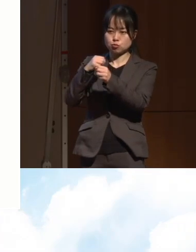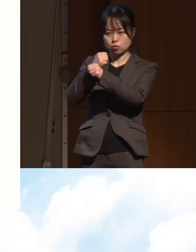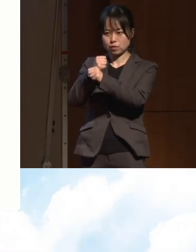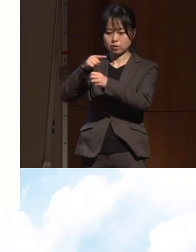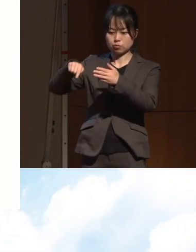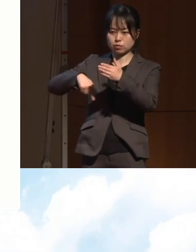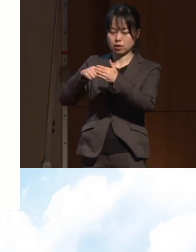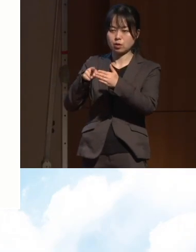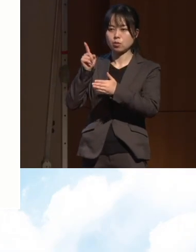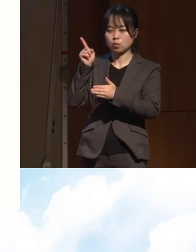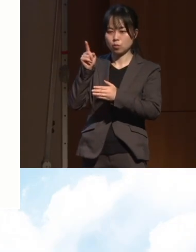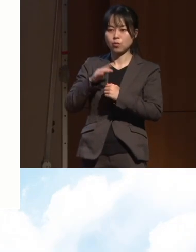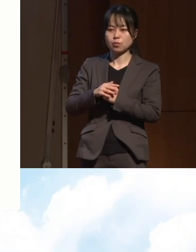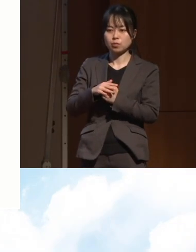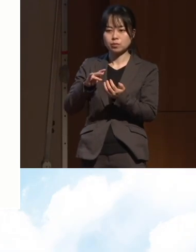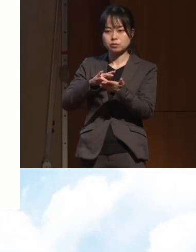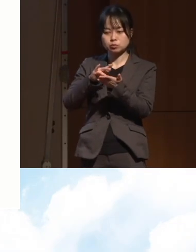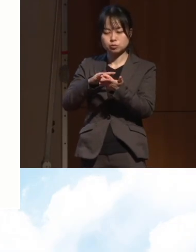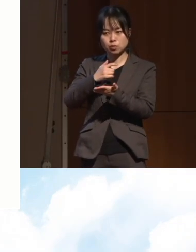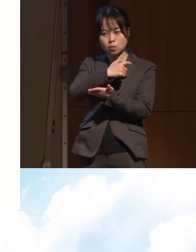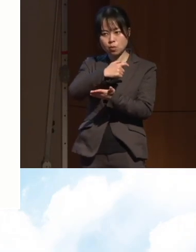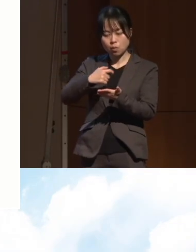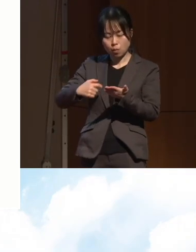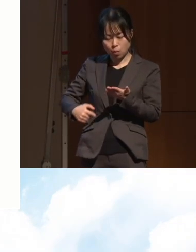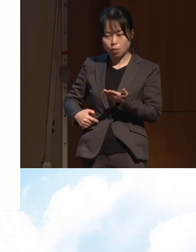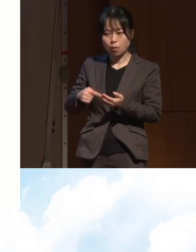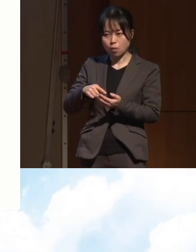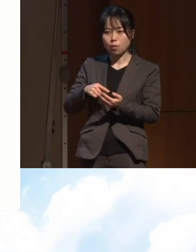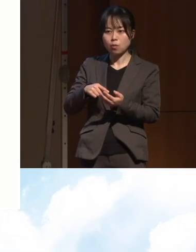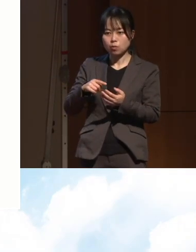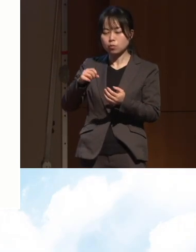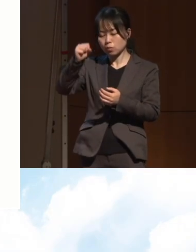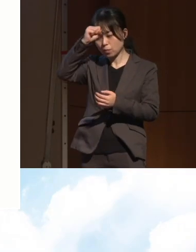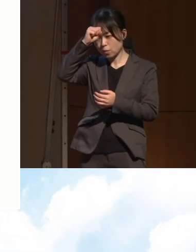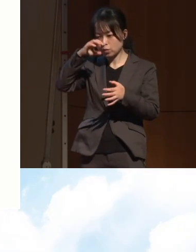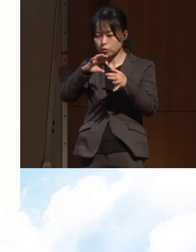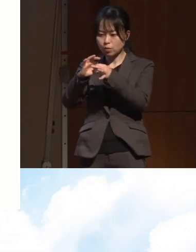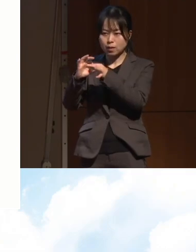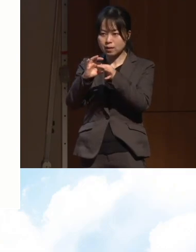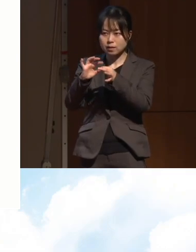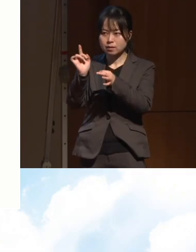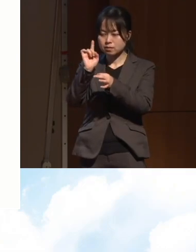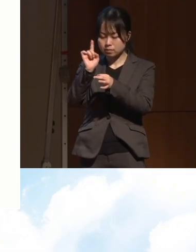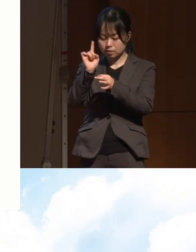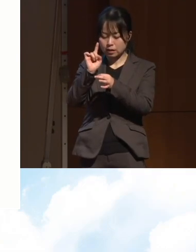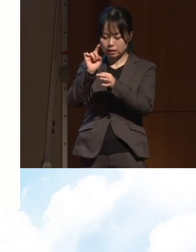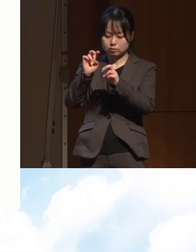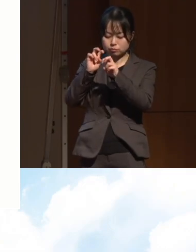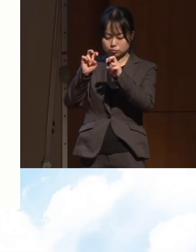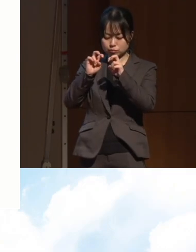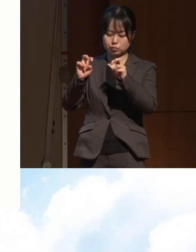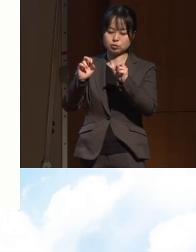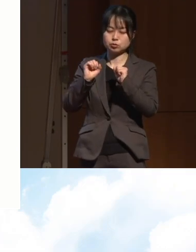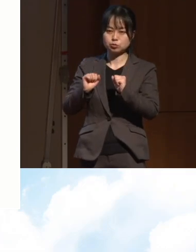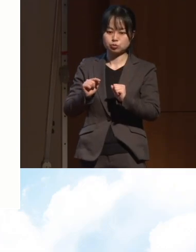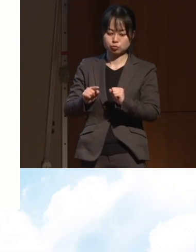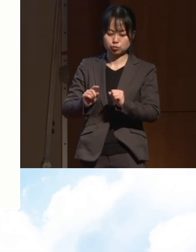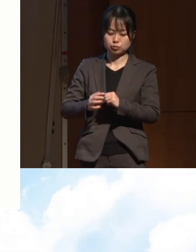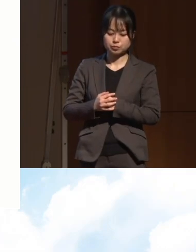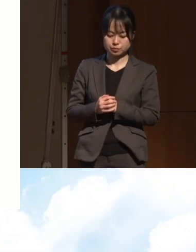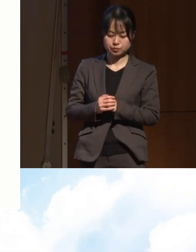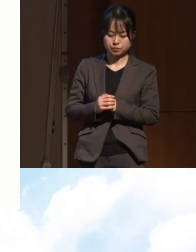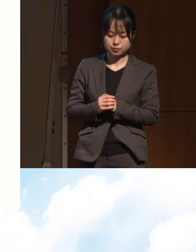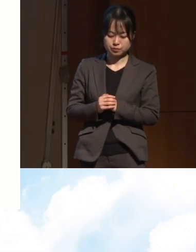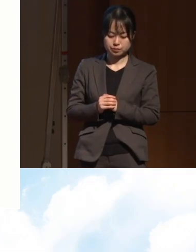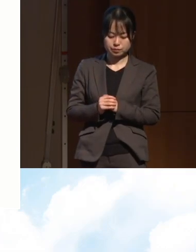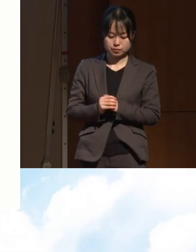And let me skip explanation. And wet and in silico structural analyses are performed